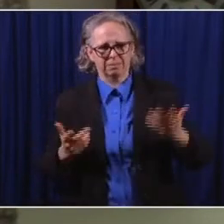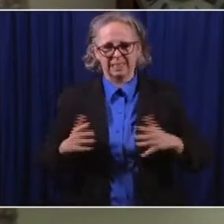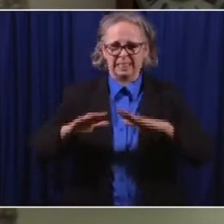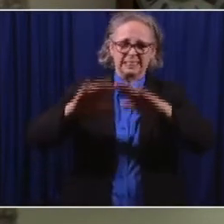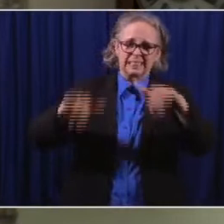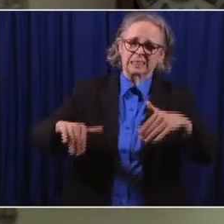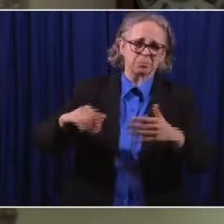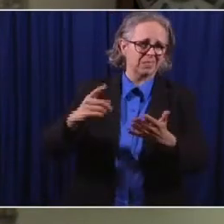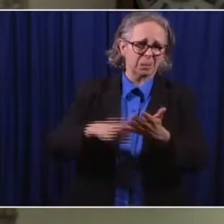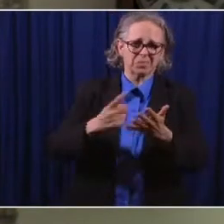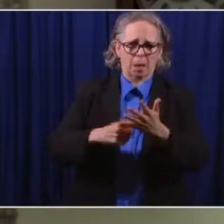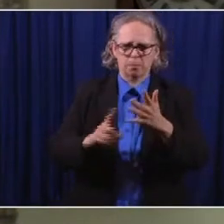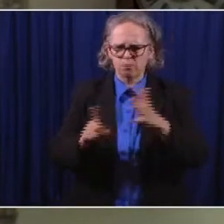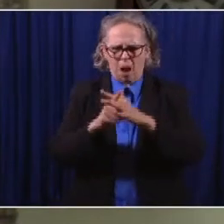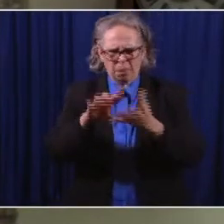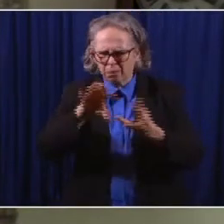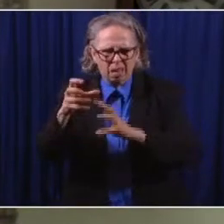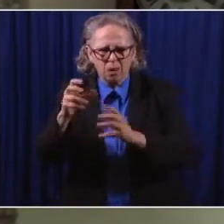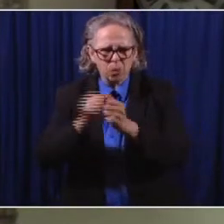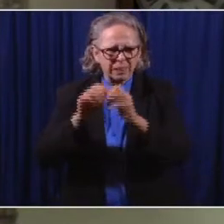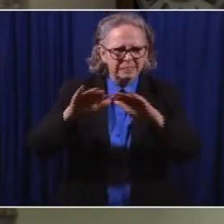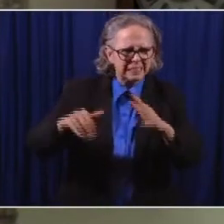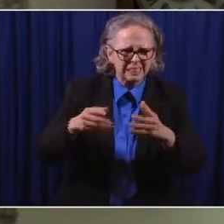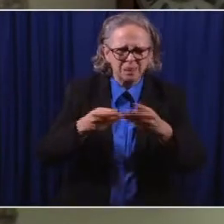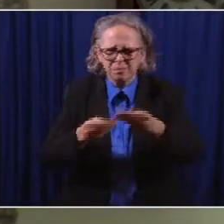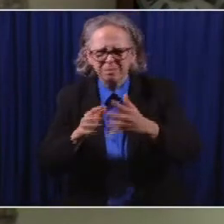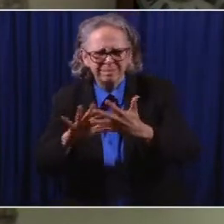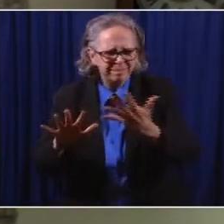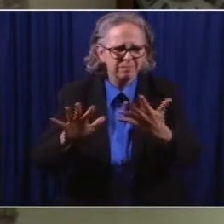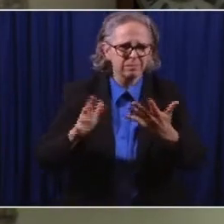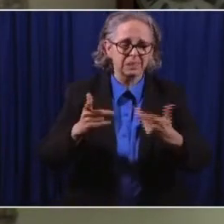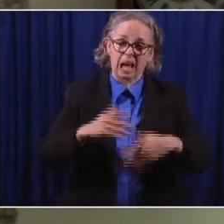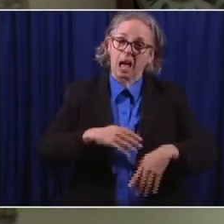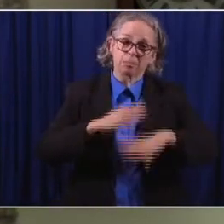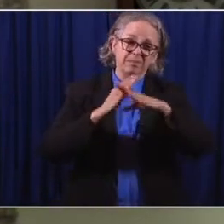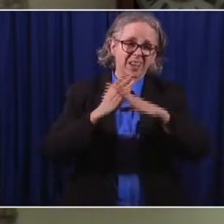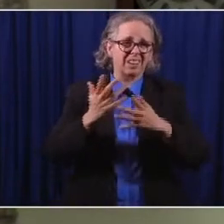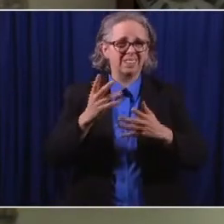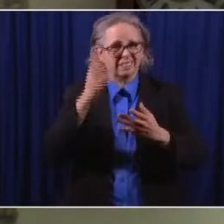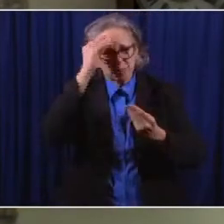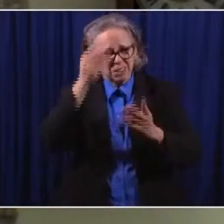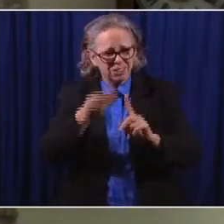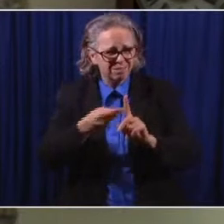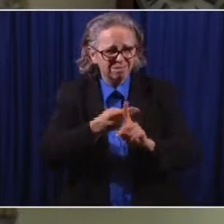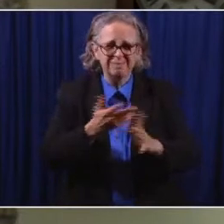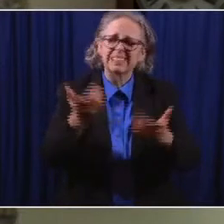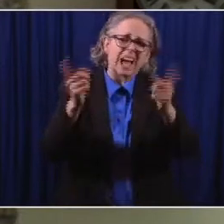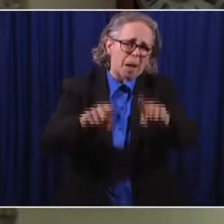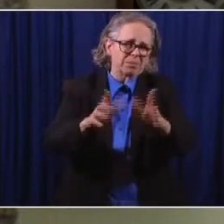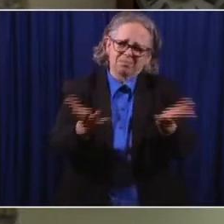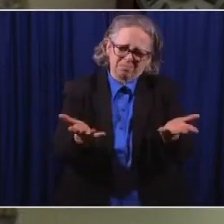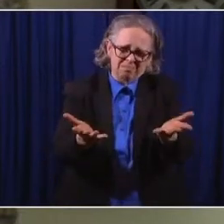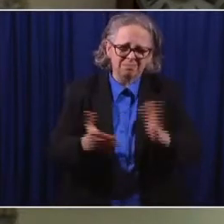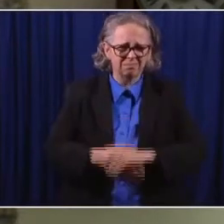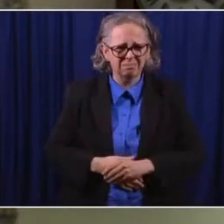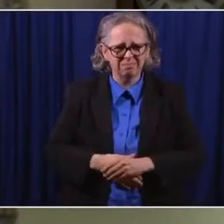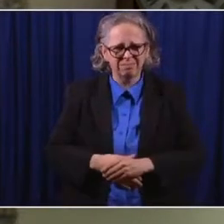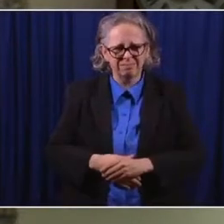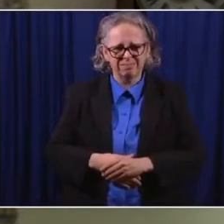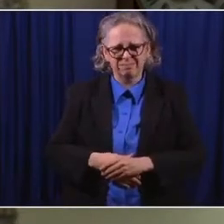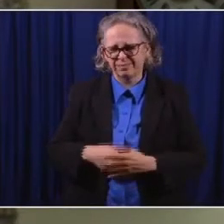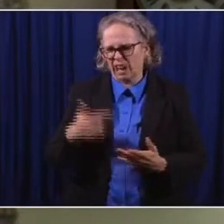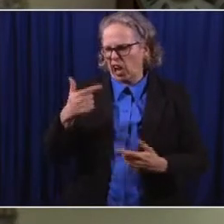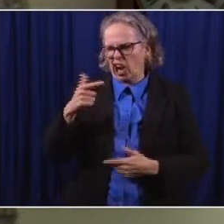Our folks are working on that to make sure that doesn't happen, but things like that do in fact happen. As far as a